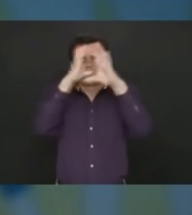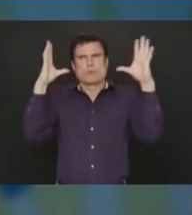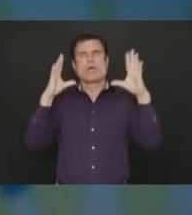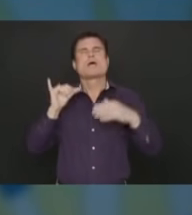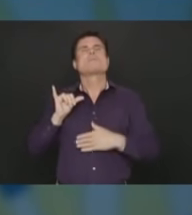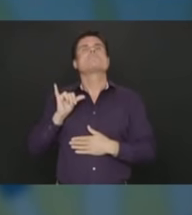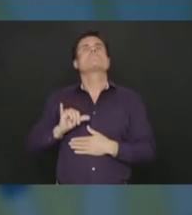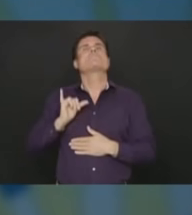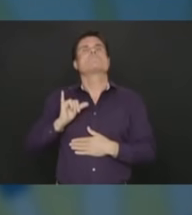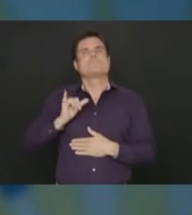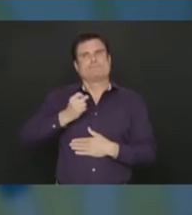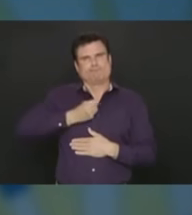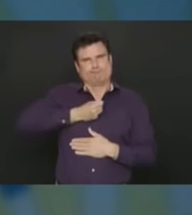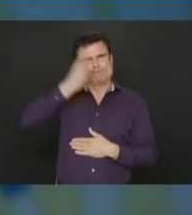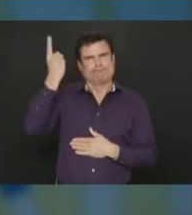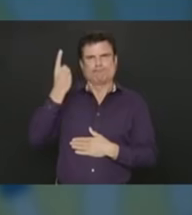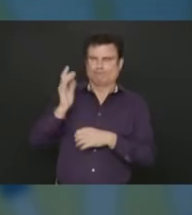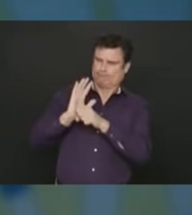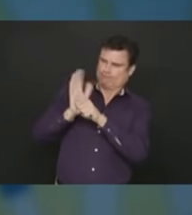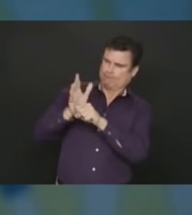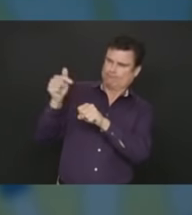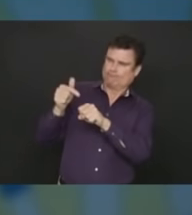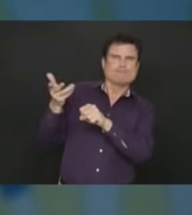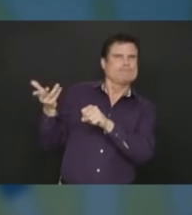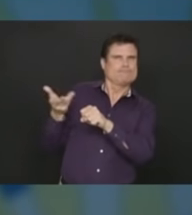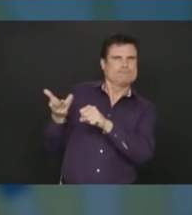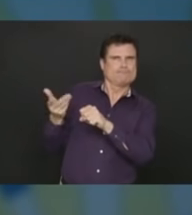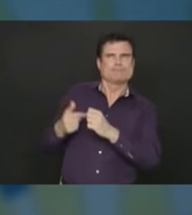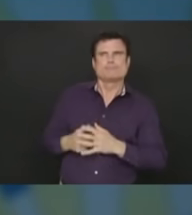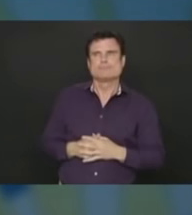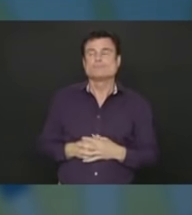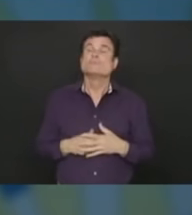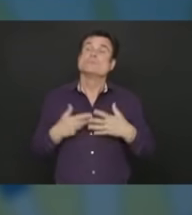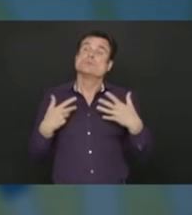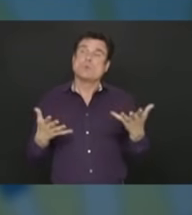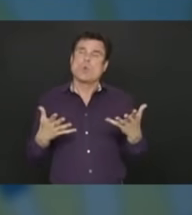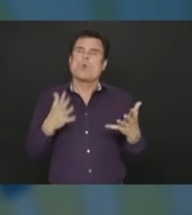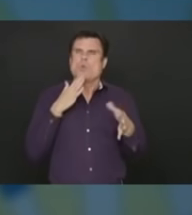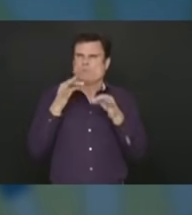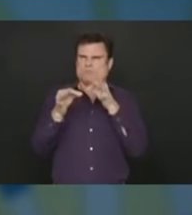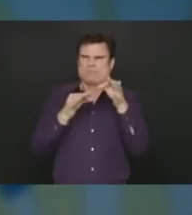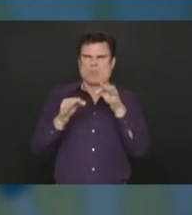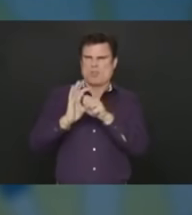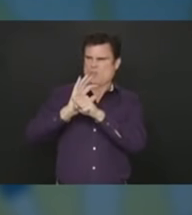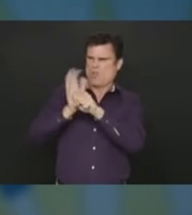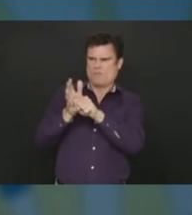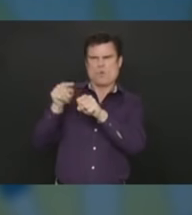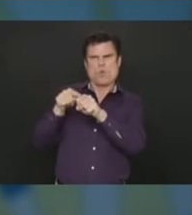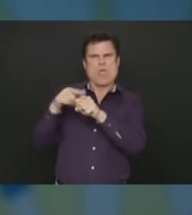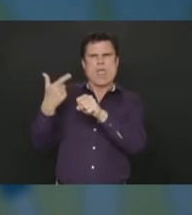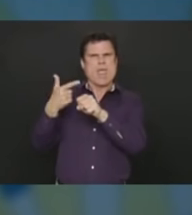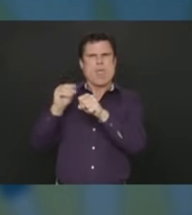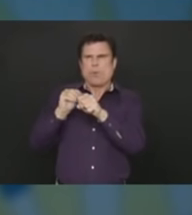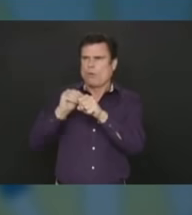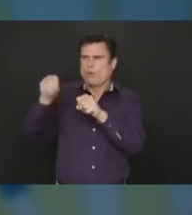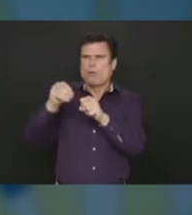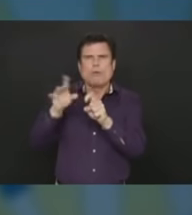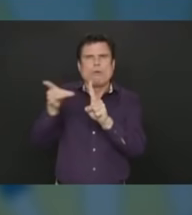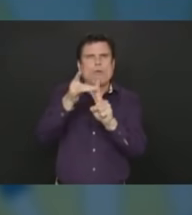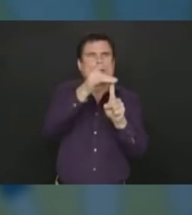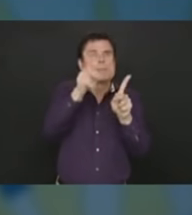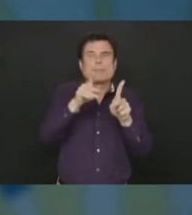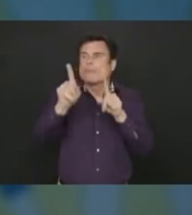affected people in BC, and there's several different aspects of this that I will run through with you. This is something